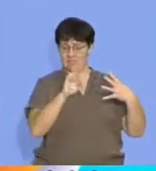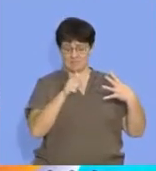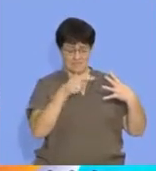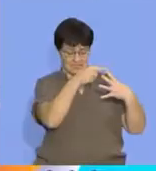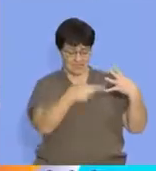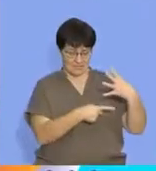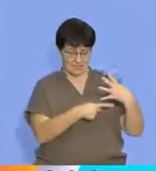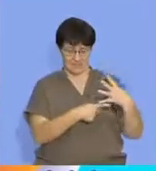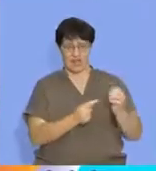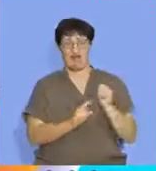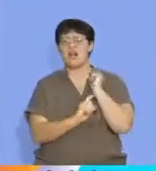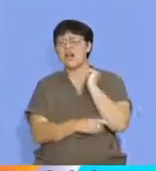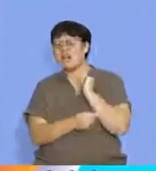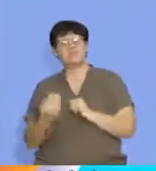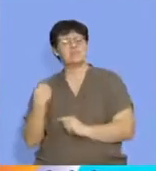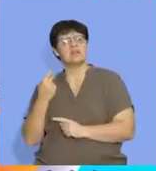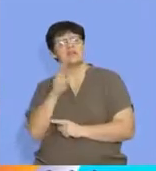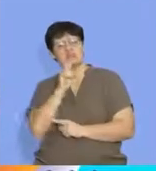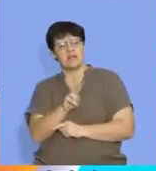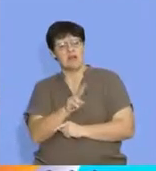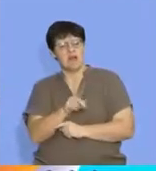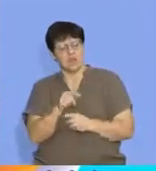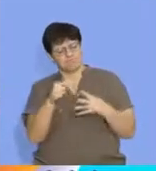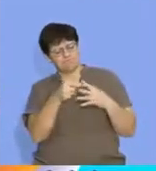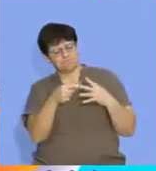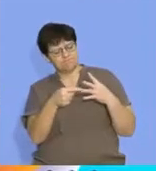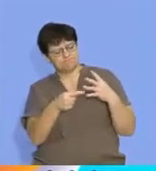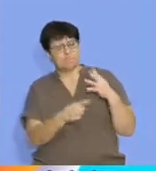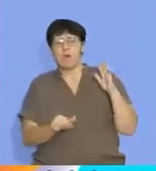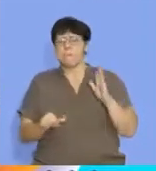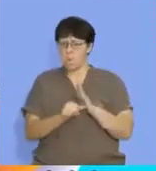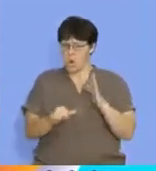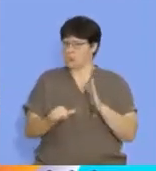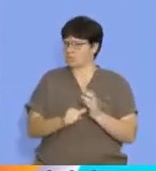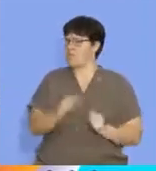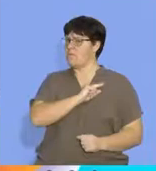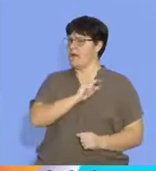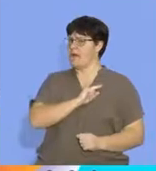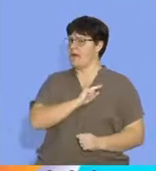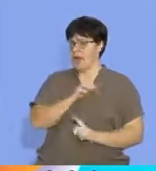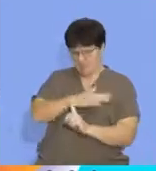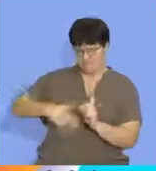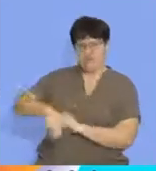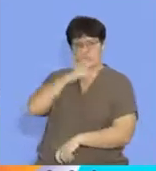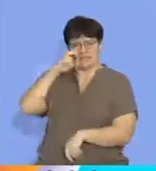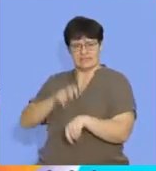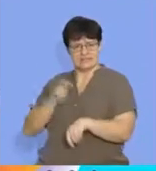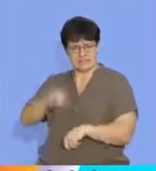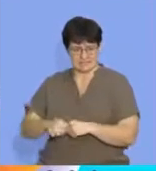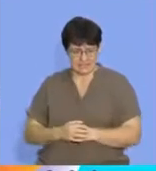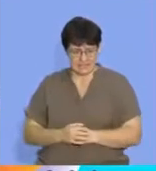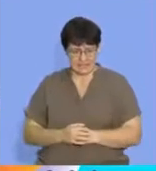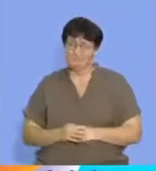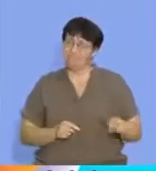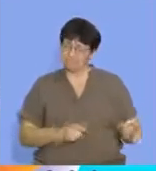lesson that we looked at was how important are all these microorganisms in our environment. Yes, they